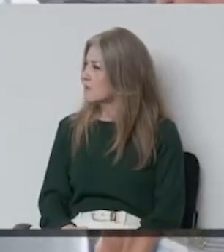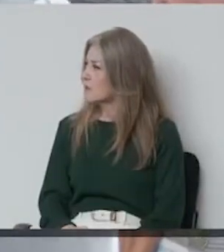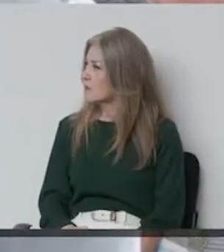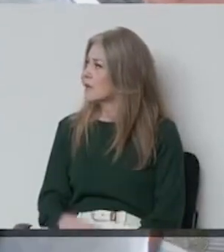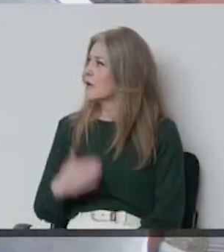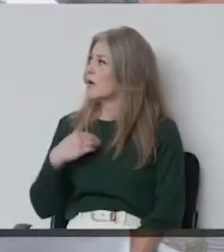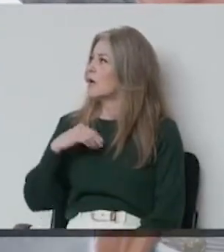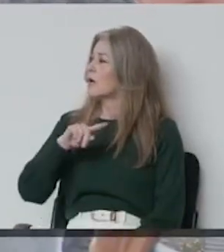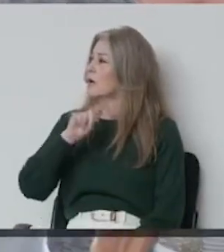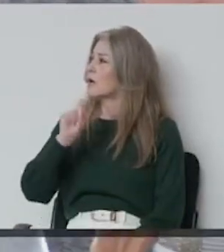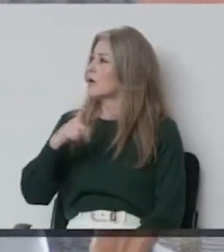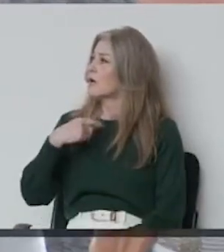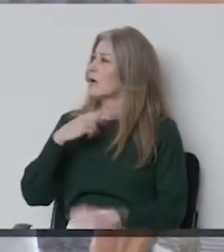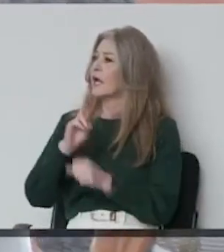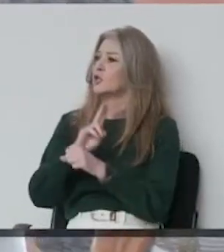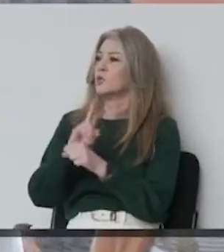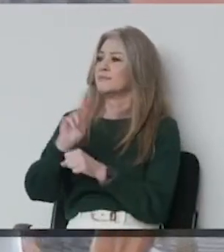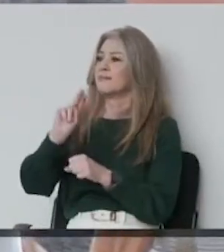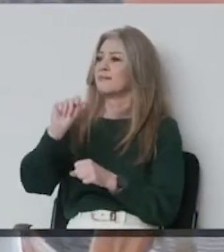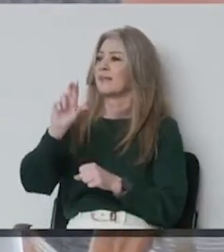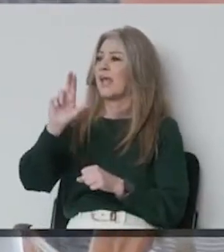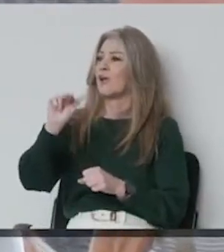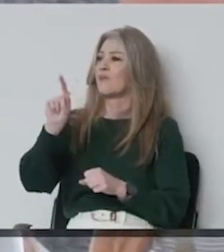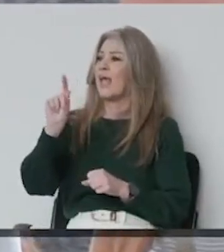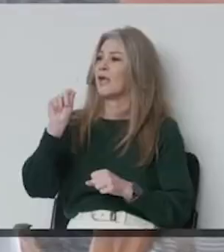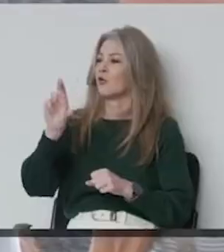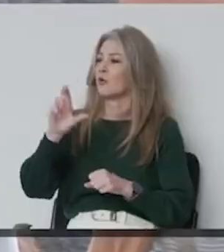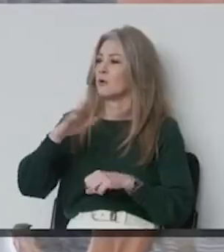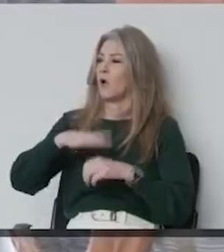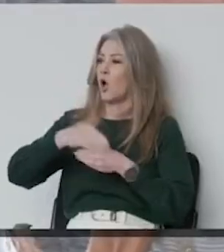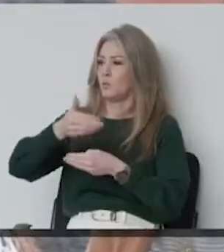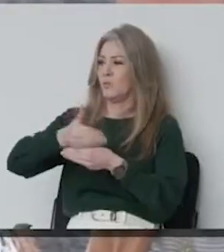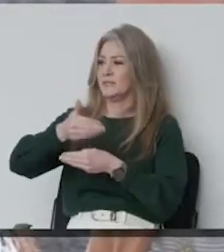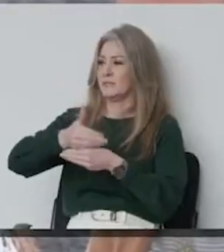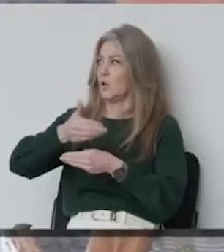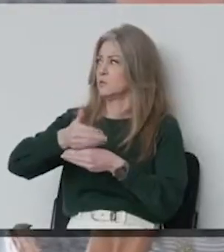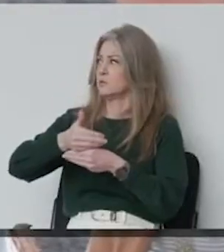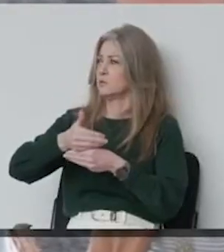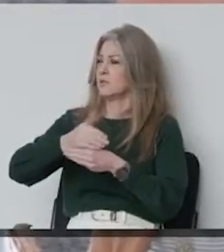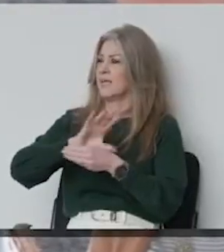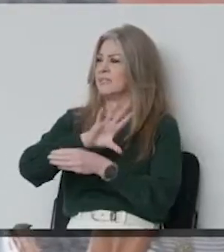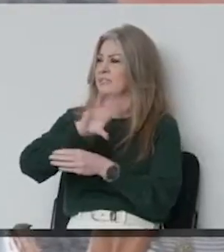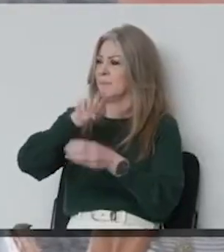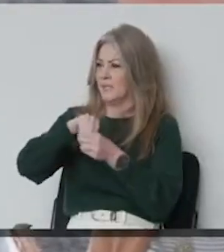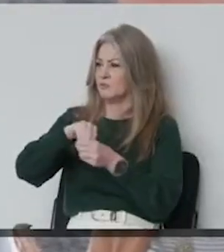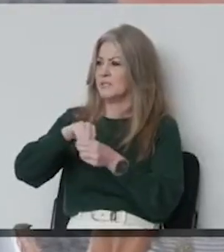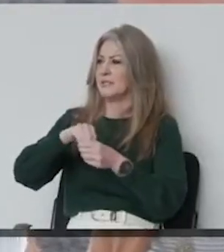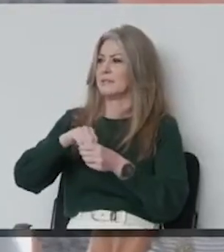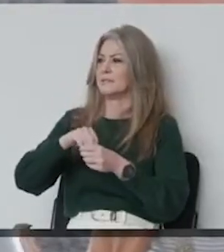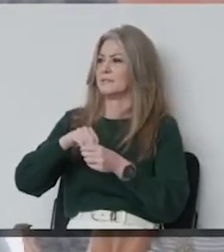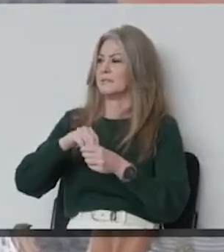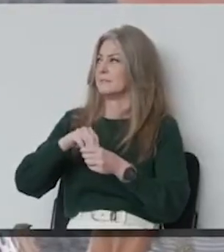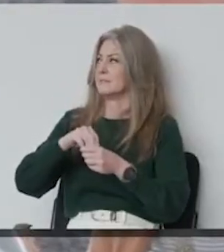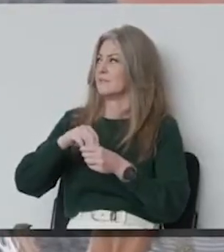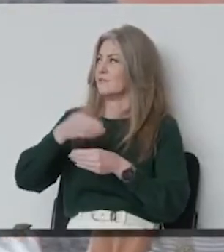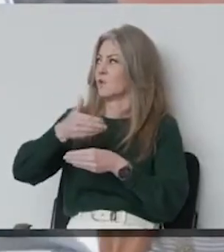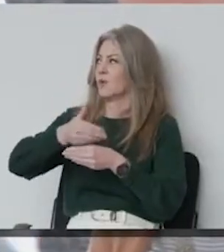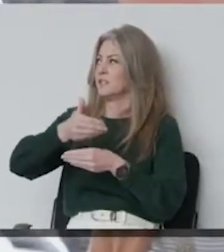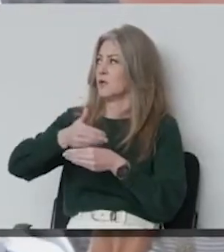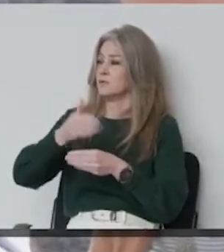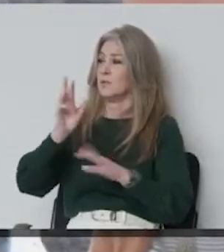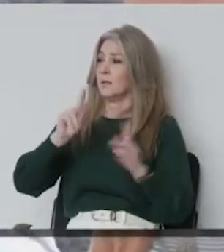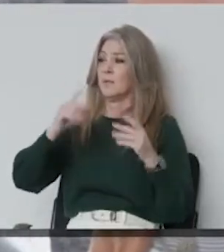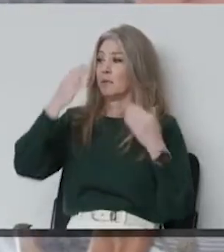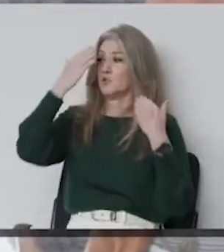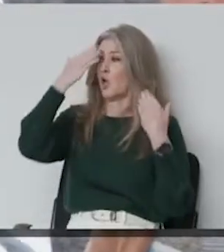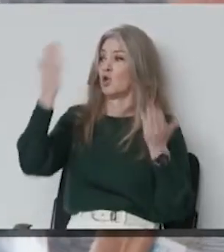My question is, so I use Narrator on Windows. What is it called? Narrator, like Narrator, the built-in screen reader for All right. Windows. And so just for those that don't know